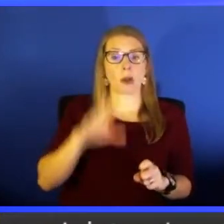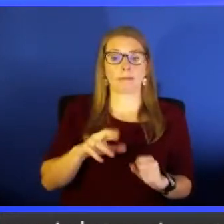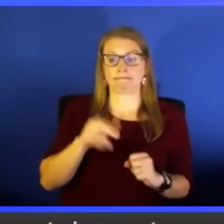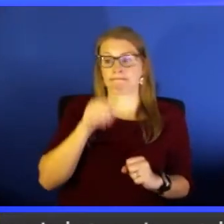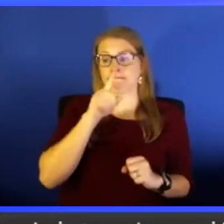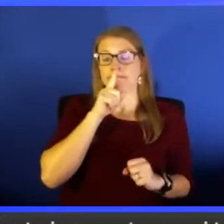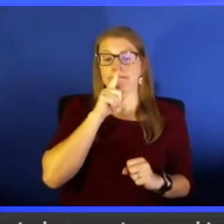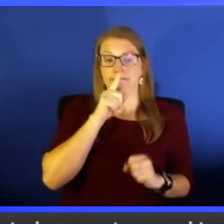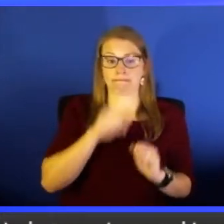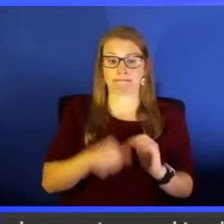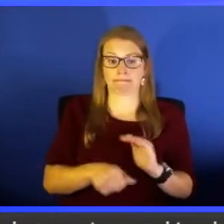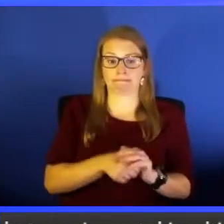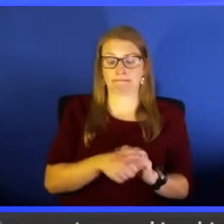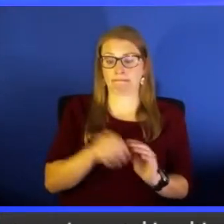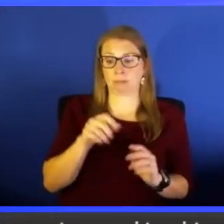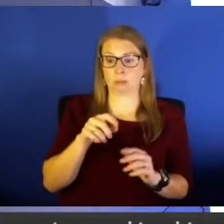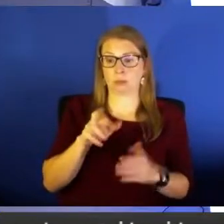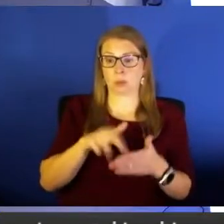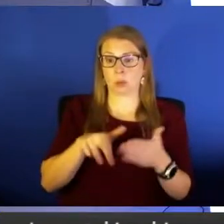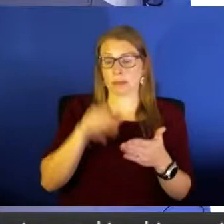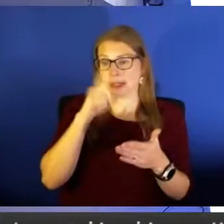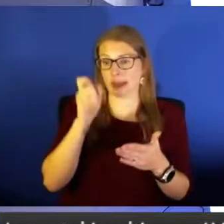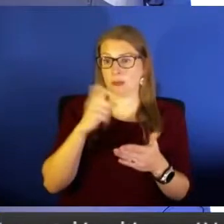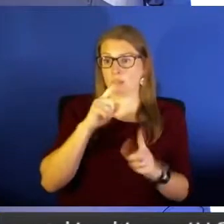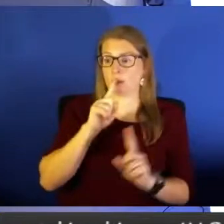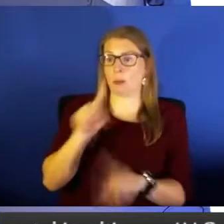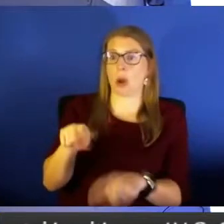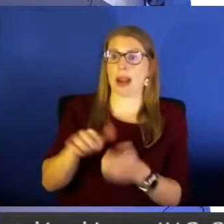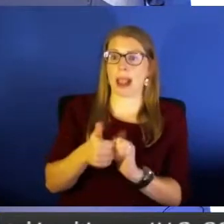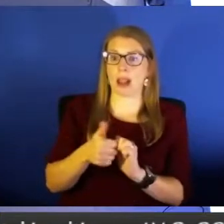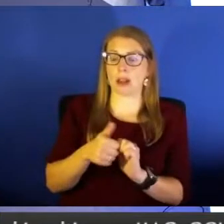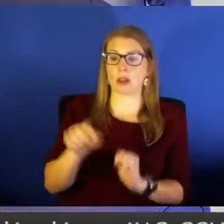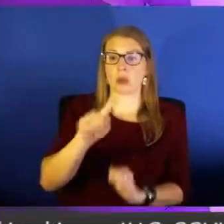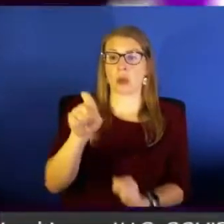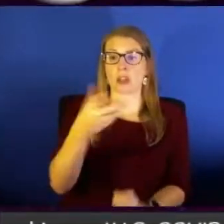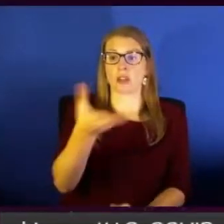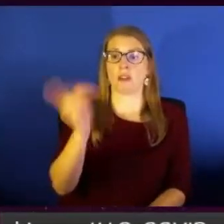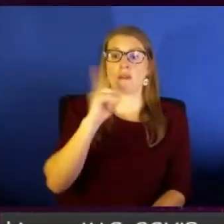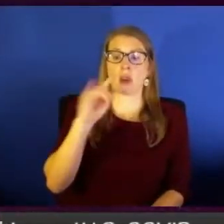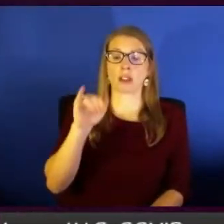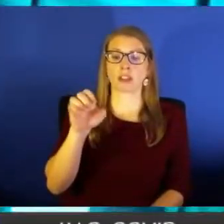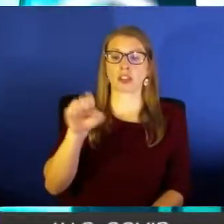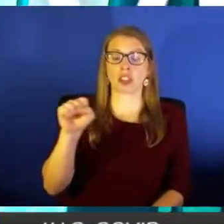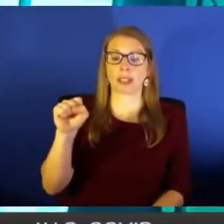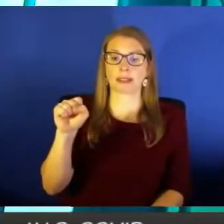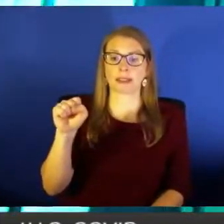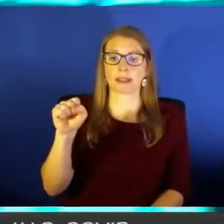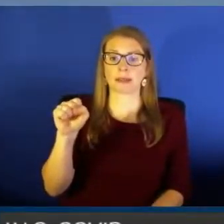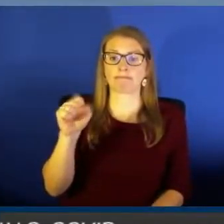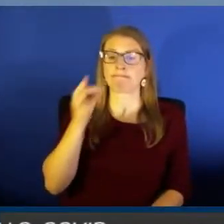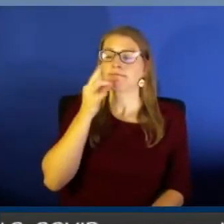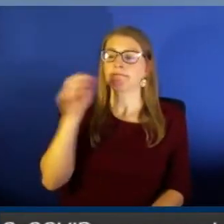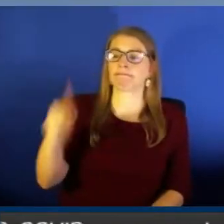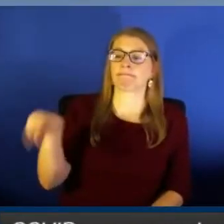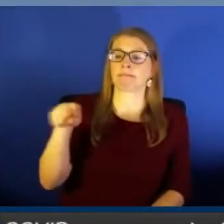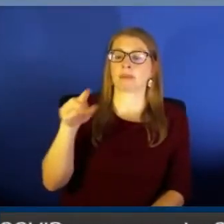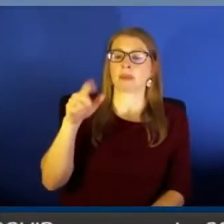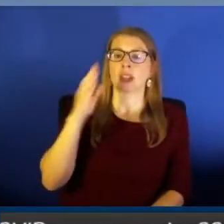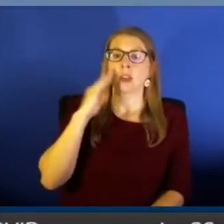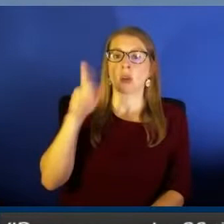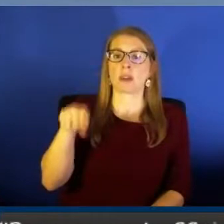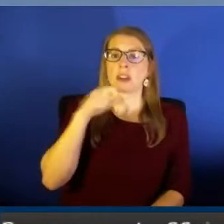necessarily system to report that. Question out in the field for Jess, for the experts that you're with. I know they don't have